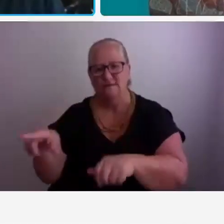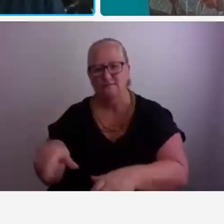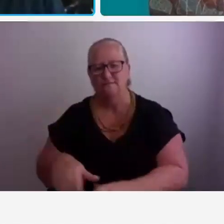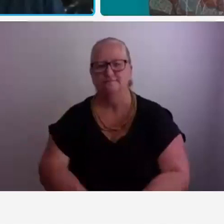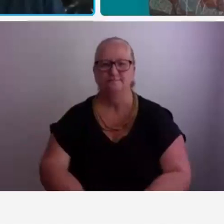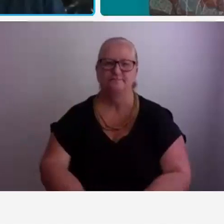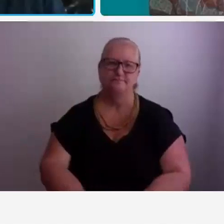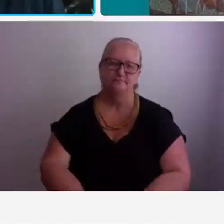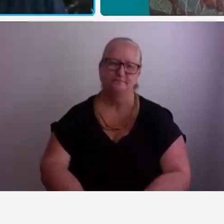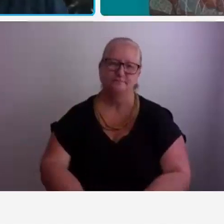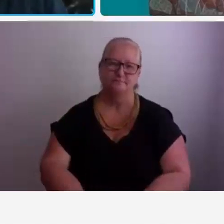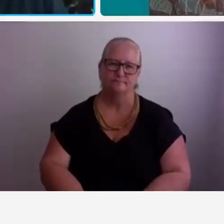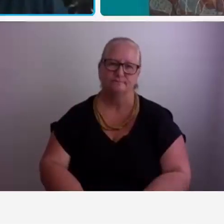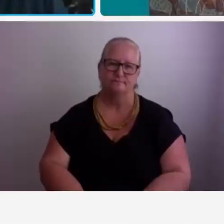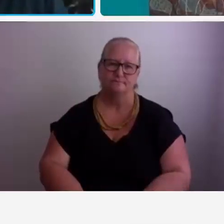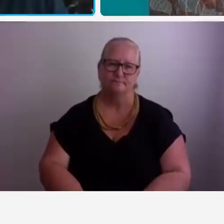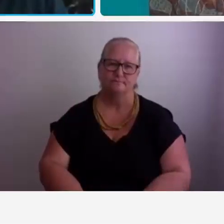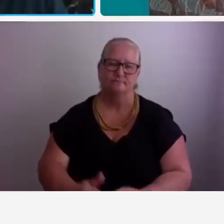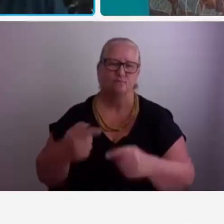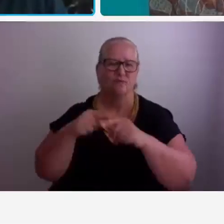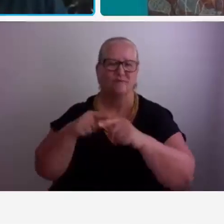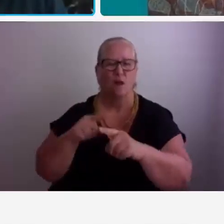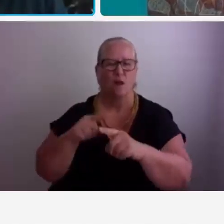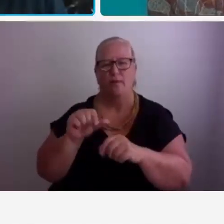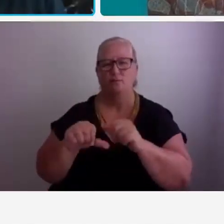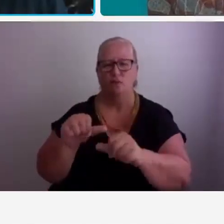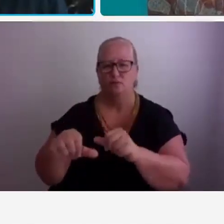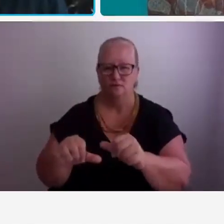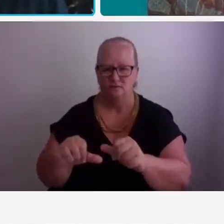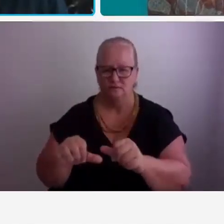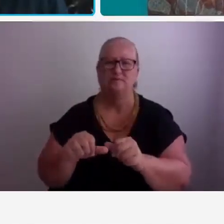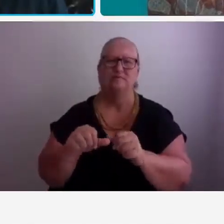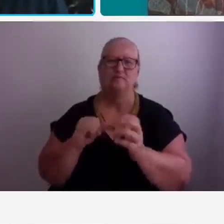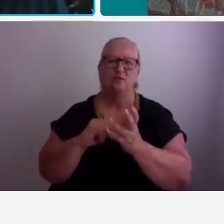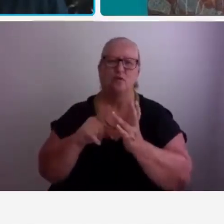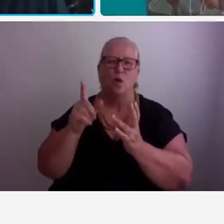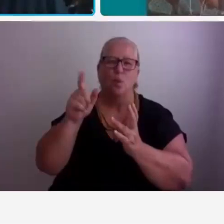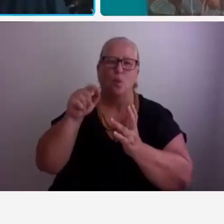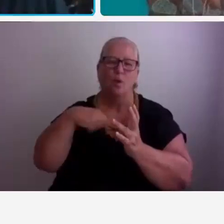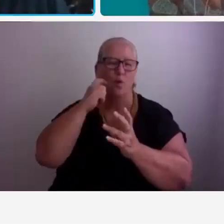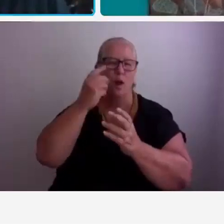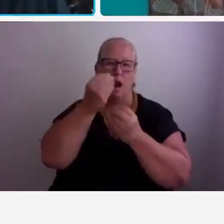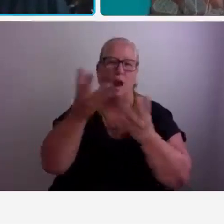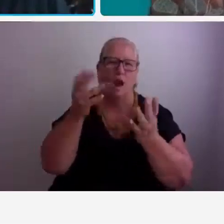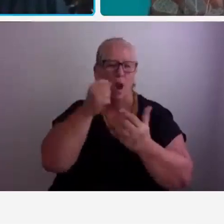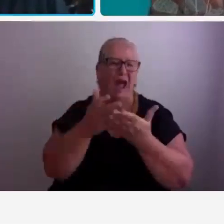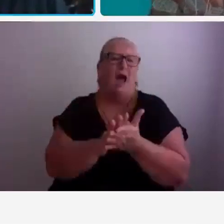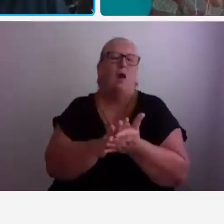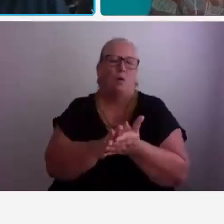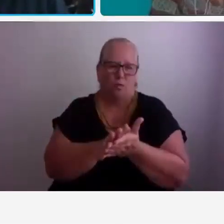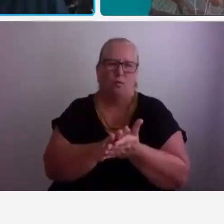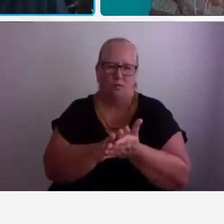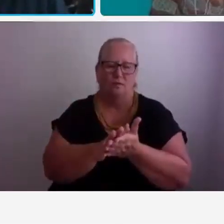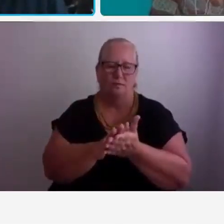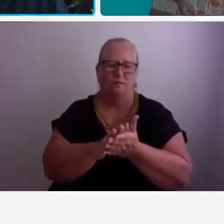that there'll be a process that will describe to you better and more fully about how to commission that that will then govern